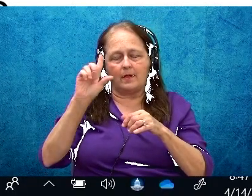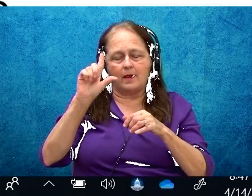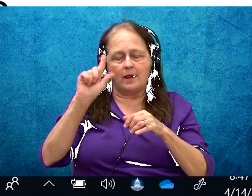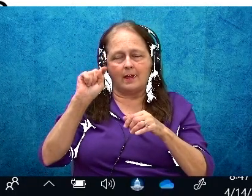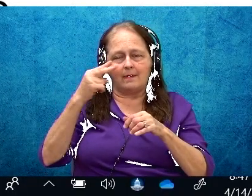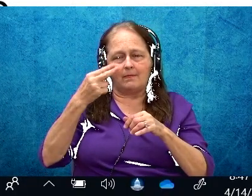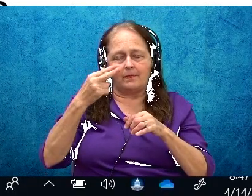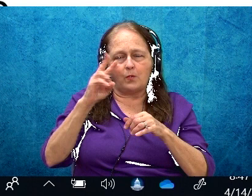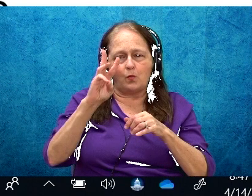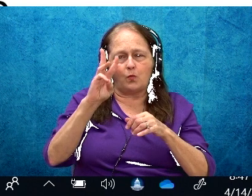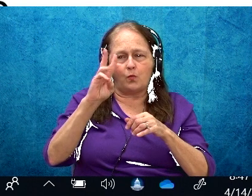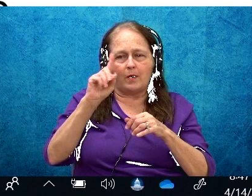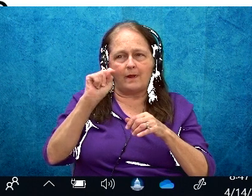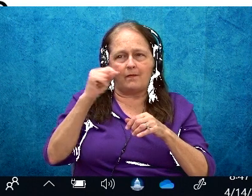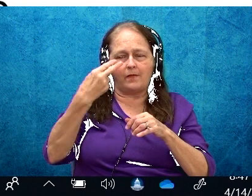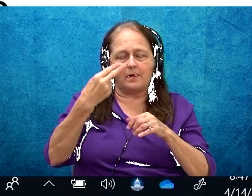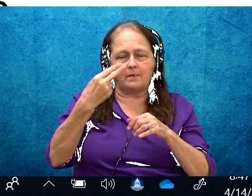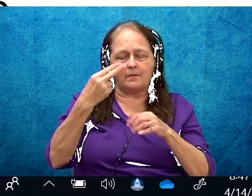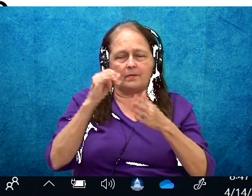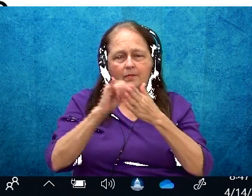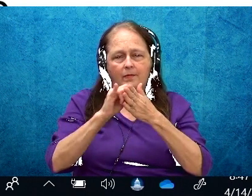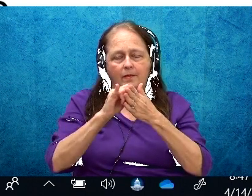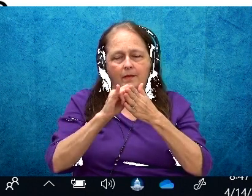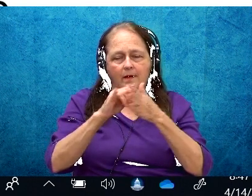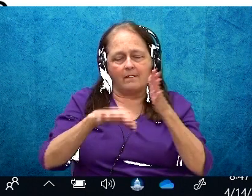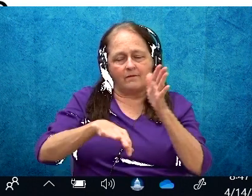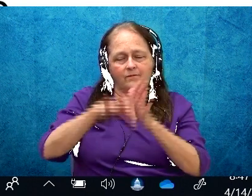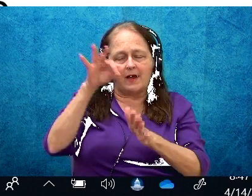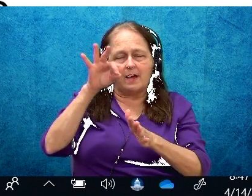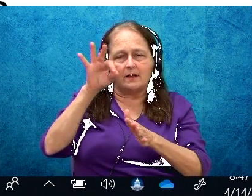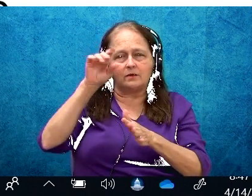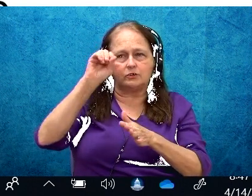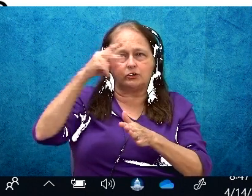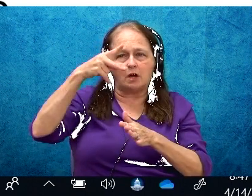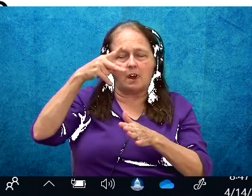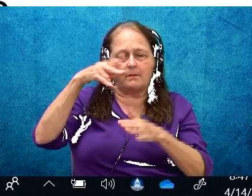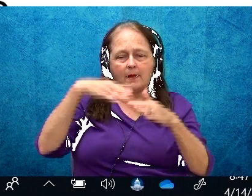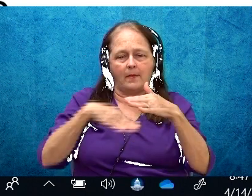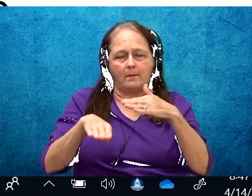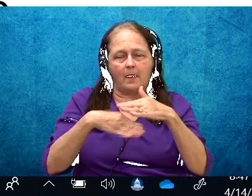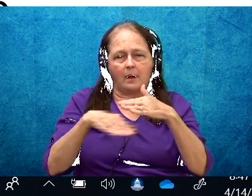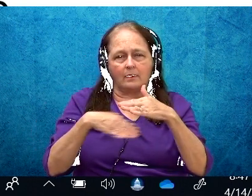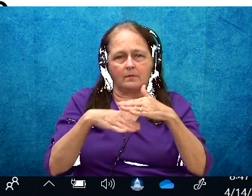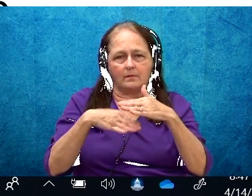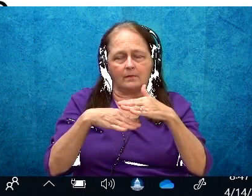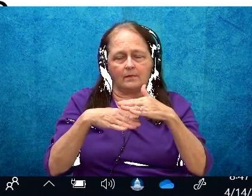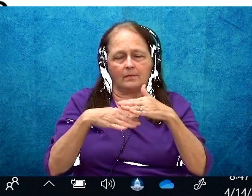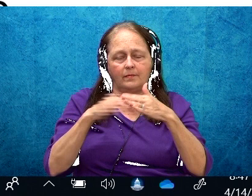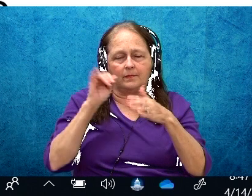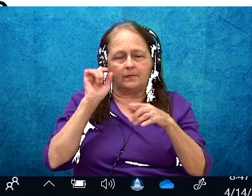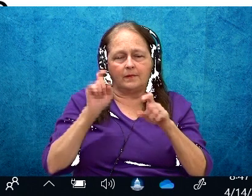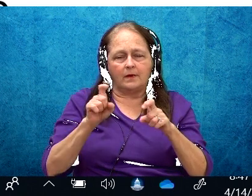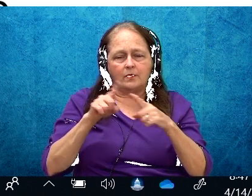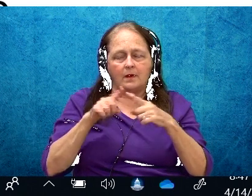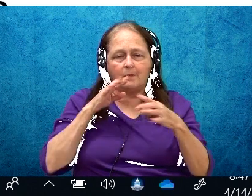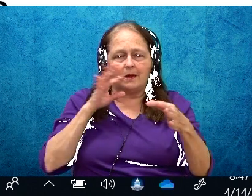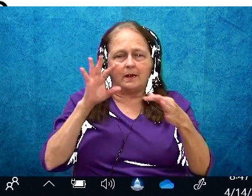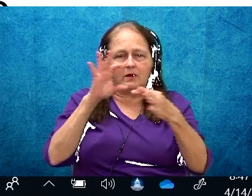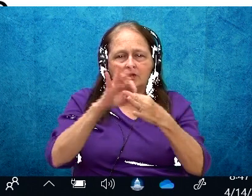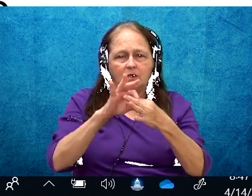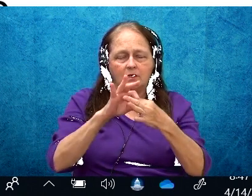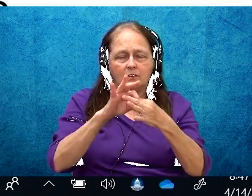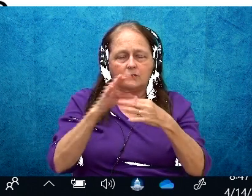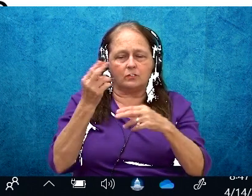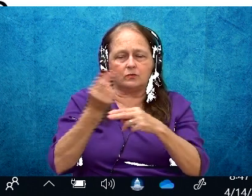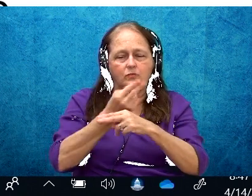to do with this with the finding the top and the bottom. It's not connected. The pieces have to be connected in order to